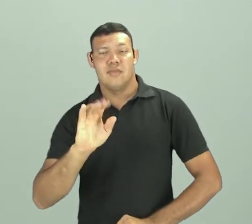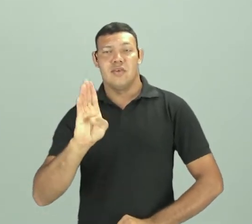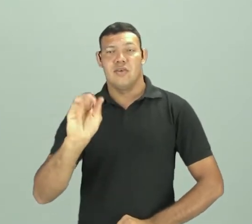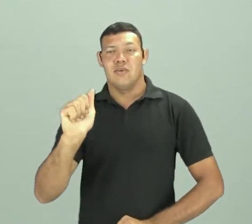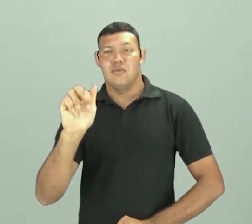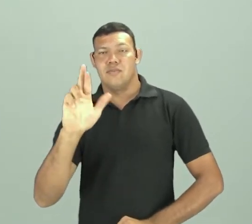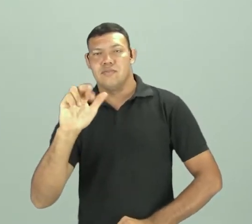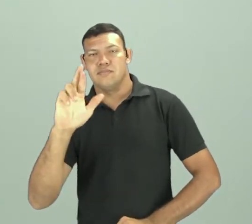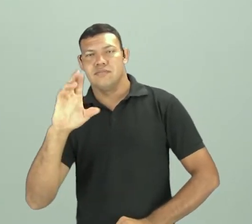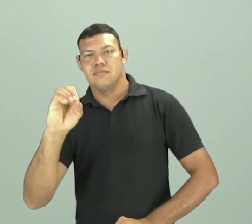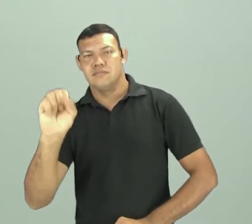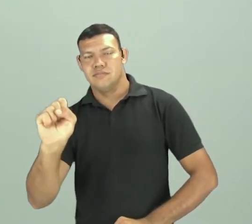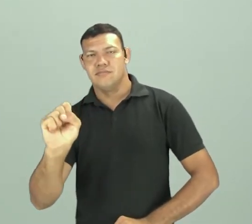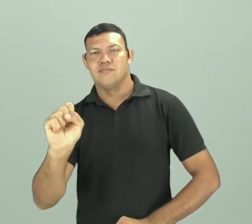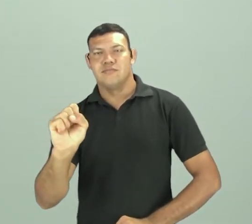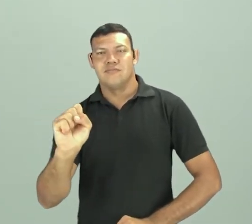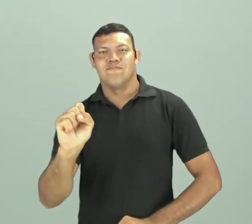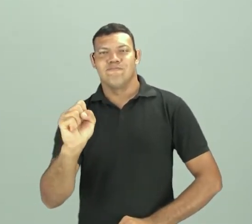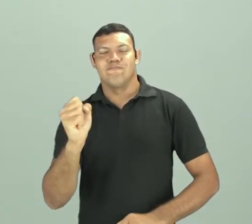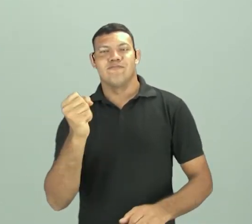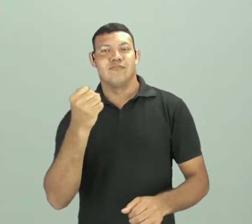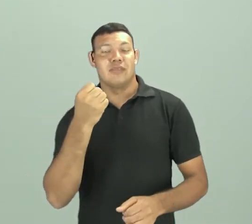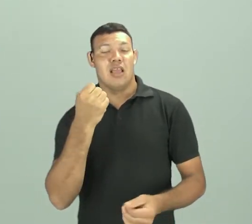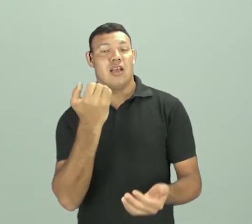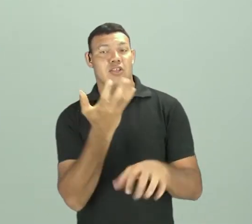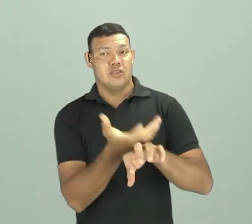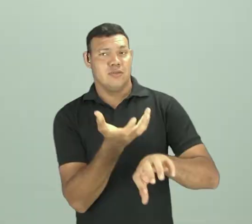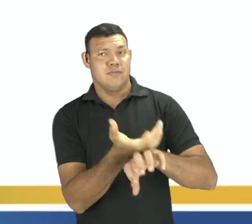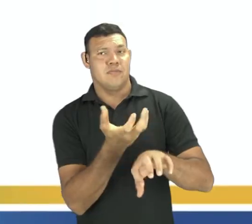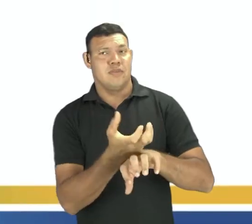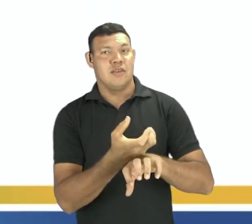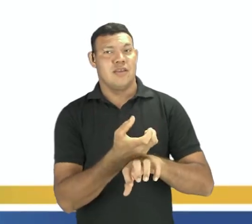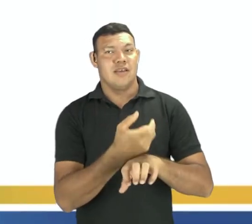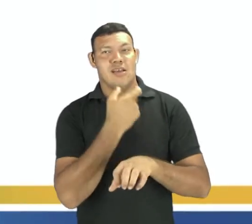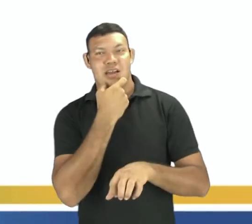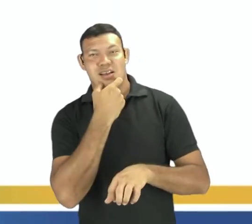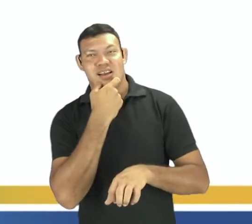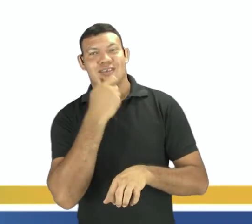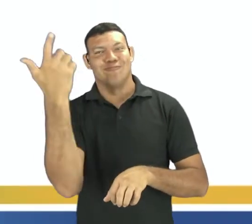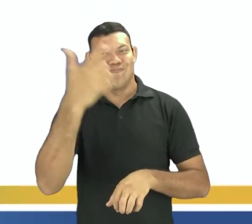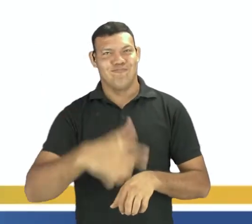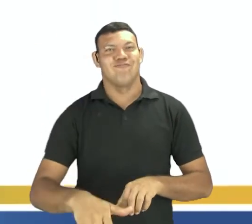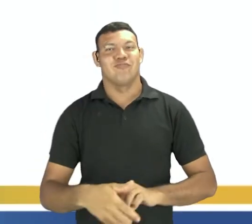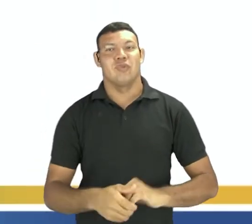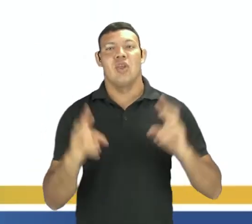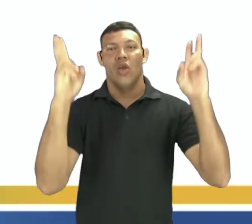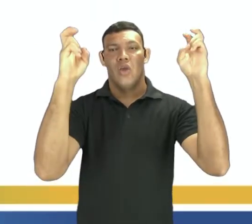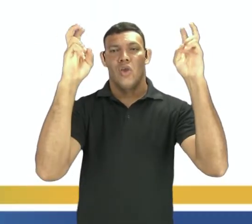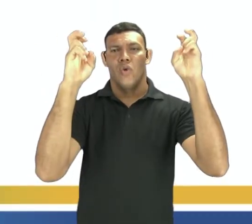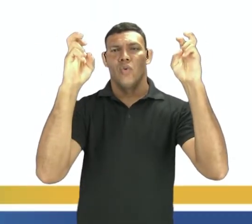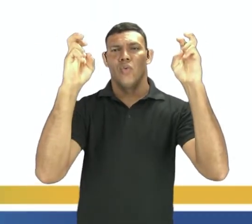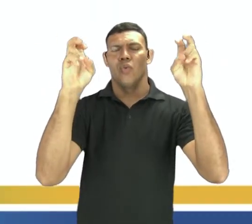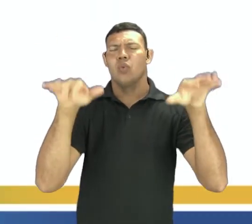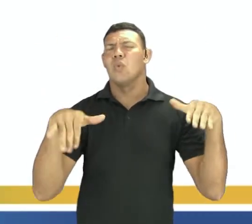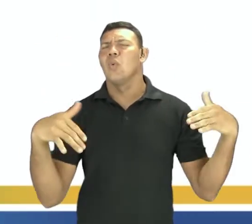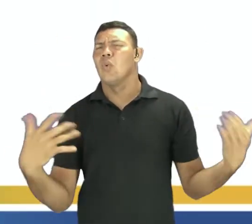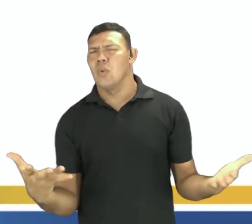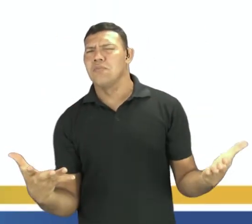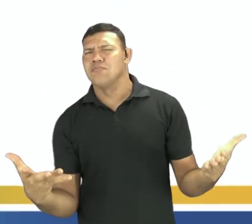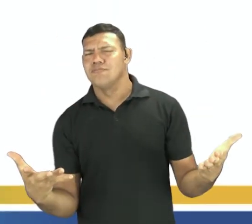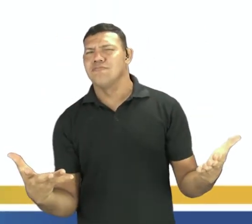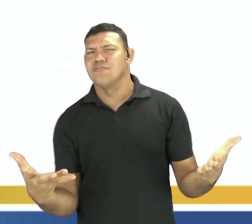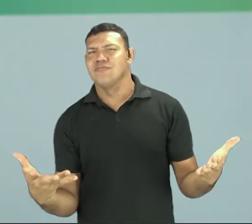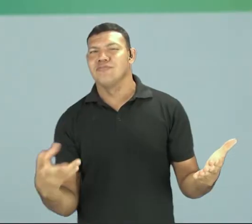ano, tudo bem? Today's subject is passive voice. Então, o assunto de hoje é voz passiva, or as we say